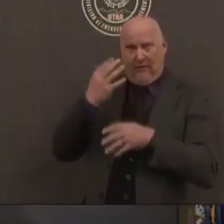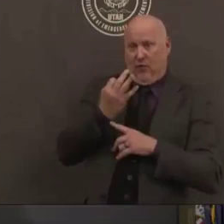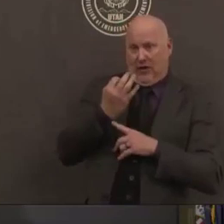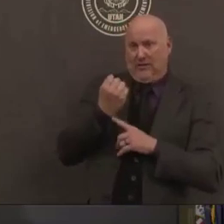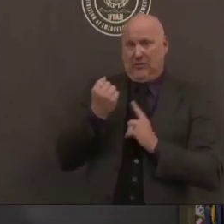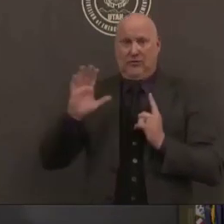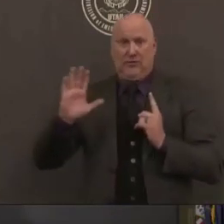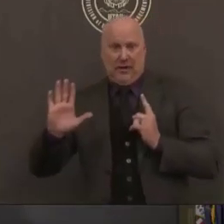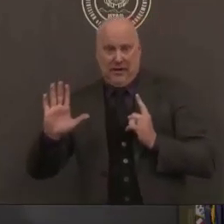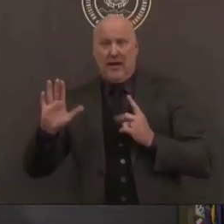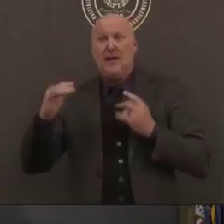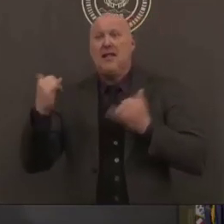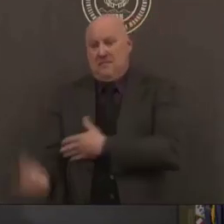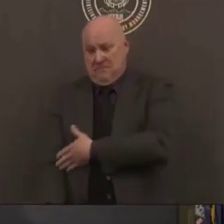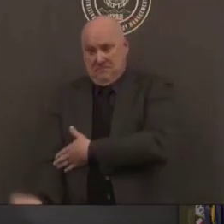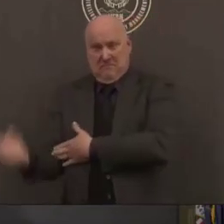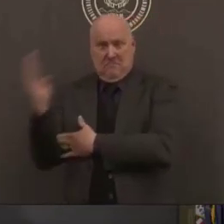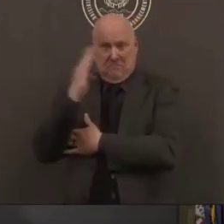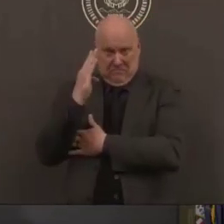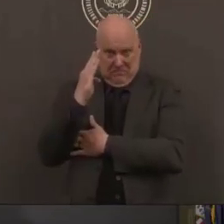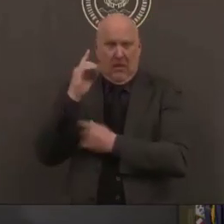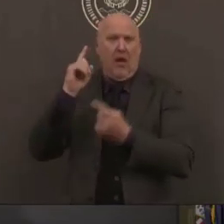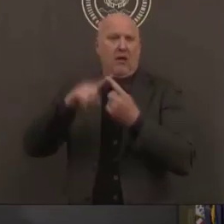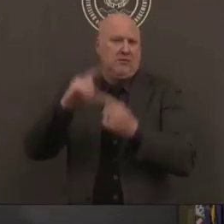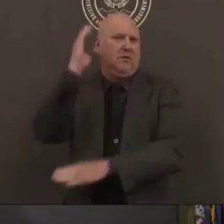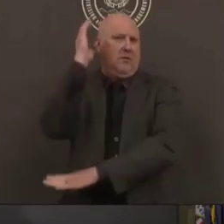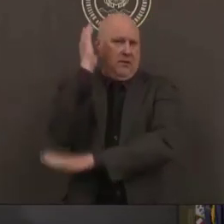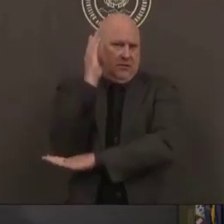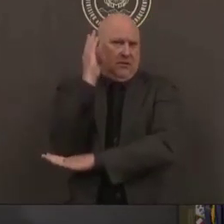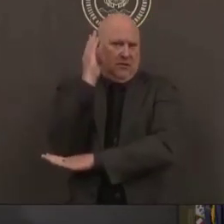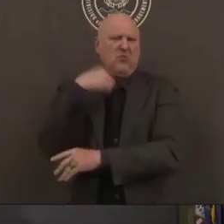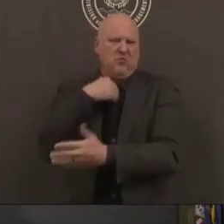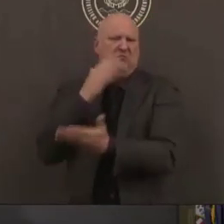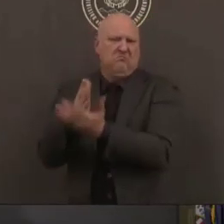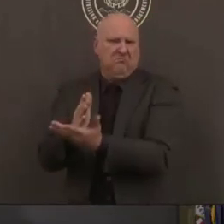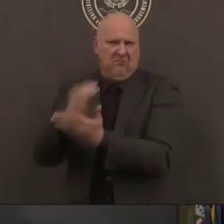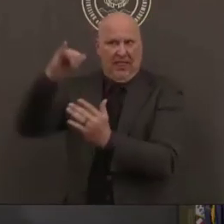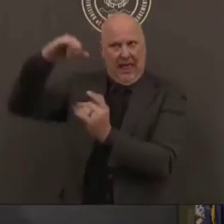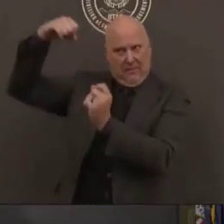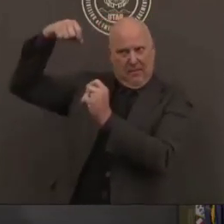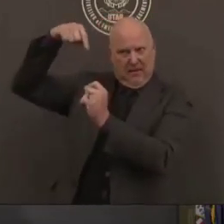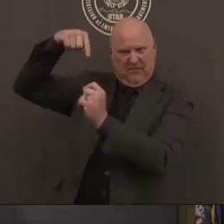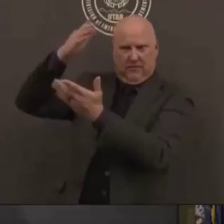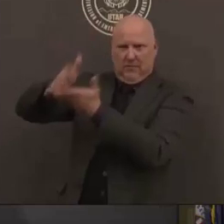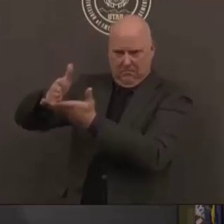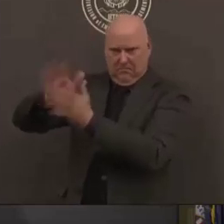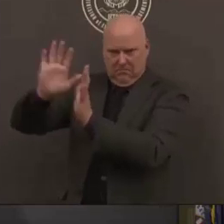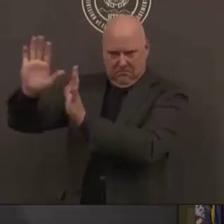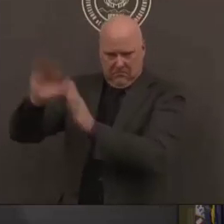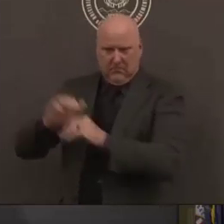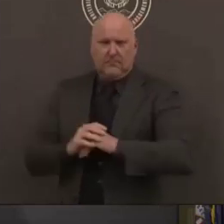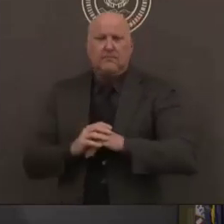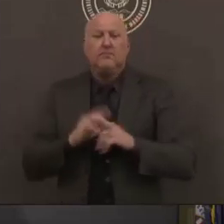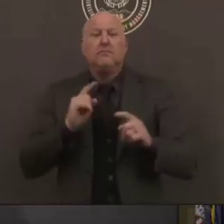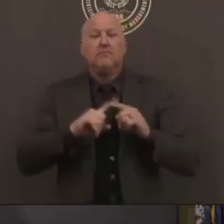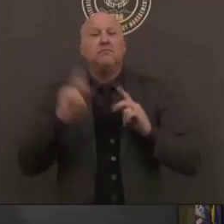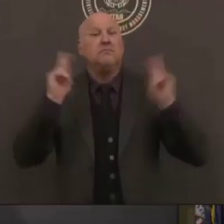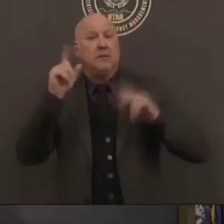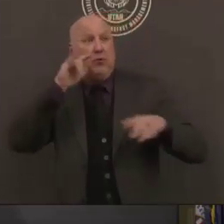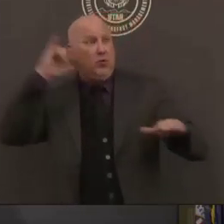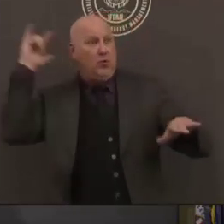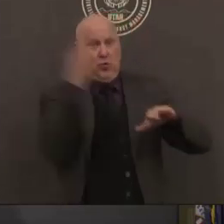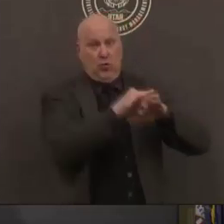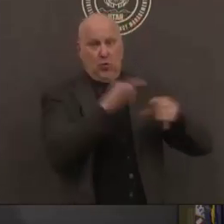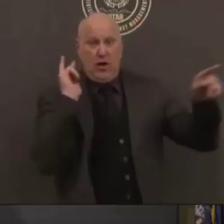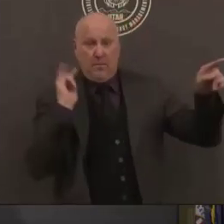canceled that alert this afternoon. People who also arrive at the Salt Lake City International Airport are handed a